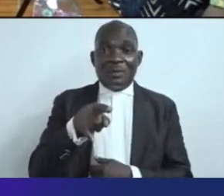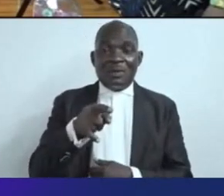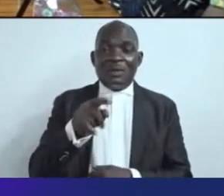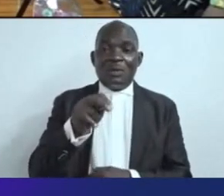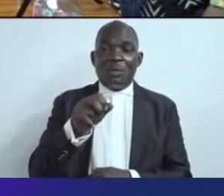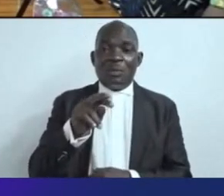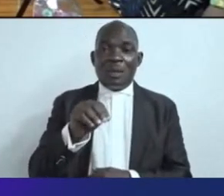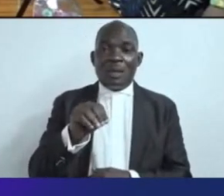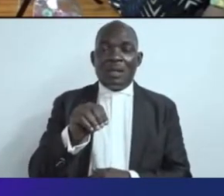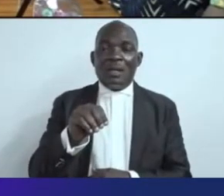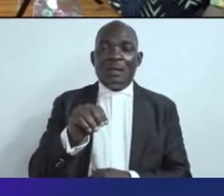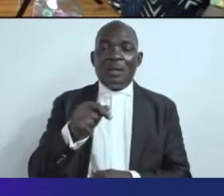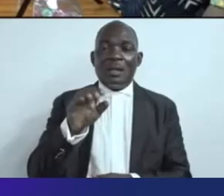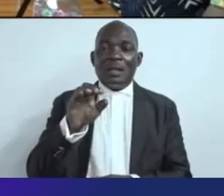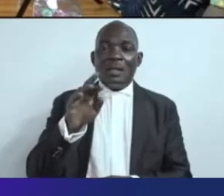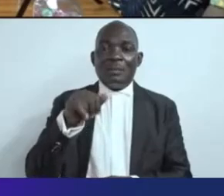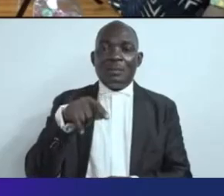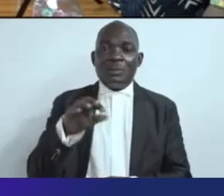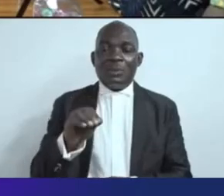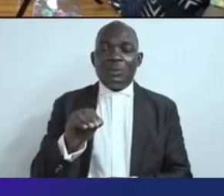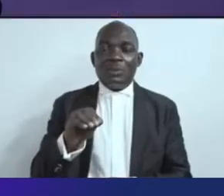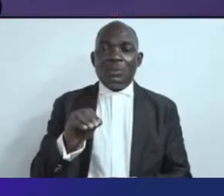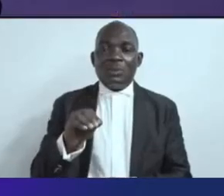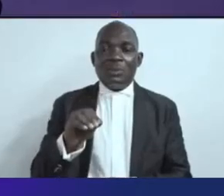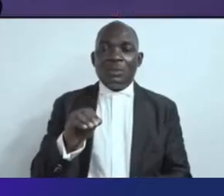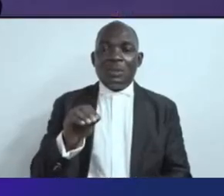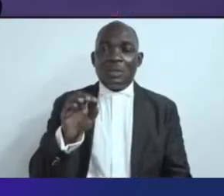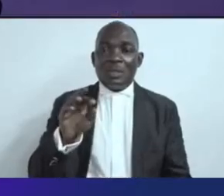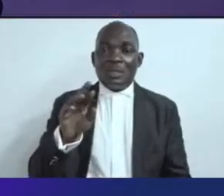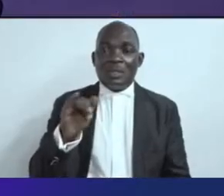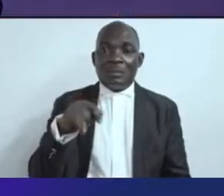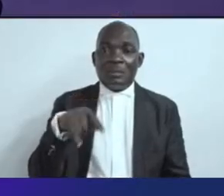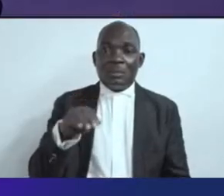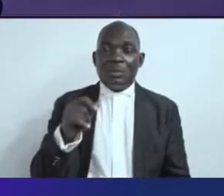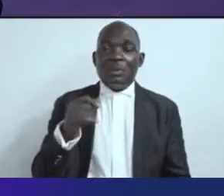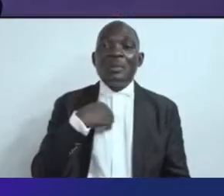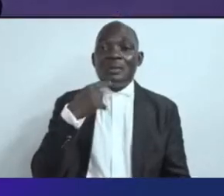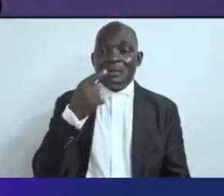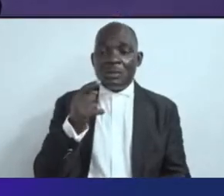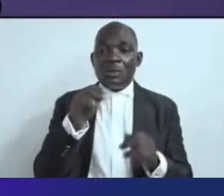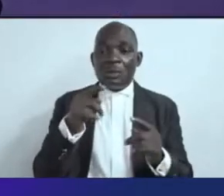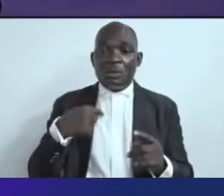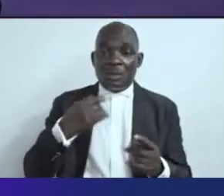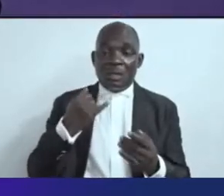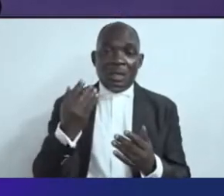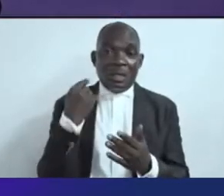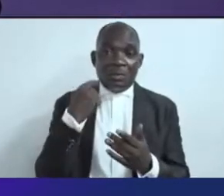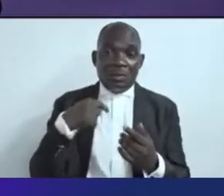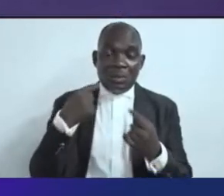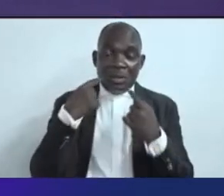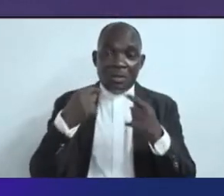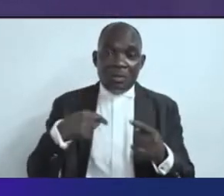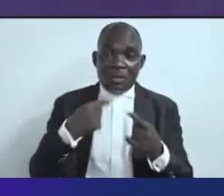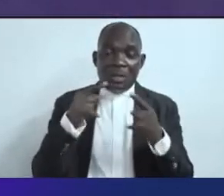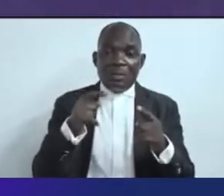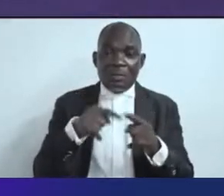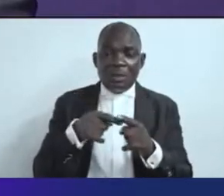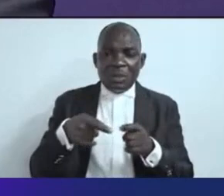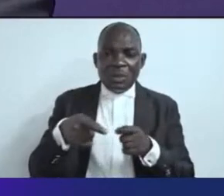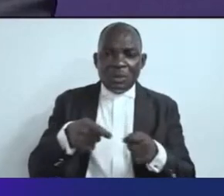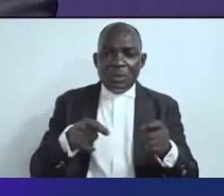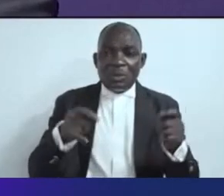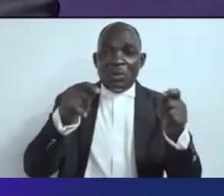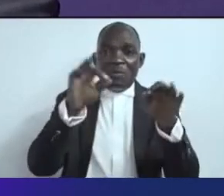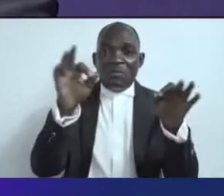on cryptocurrencies, I will only say that we announced that we are looking at the regulatory